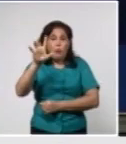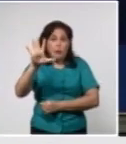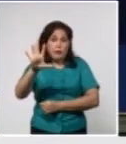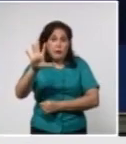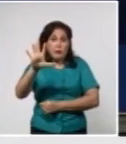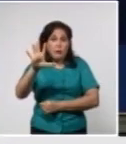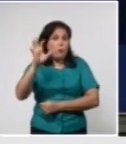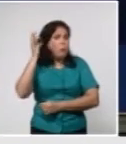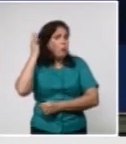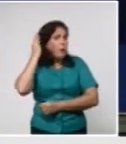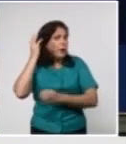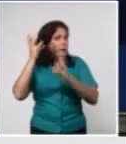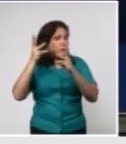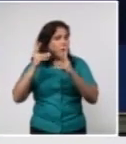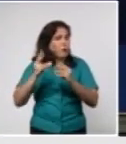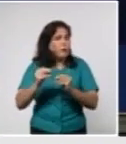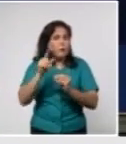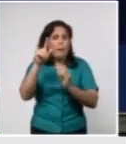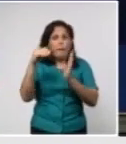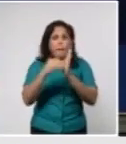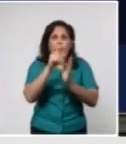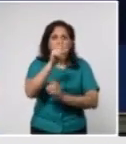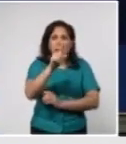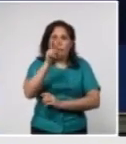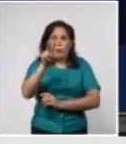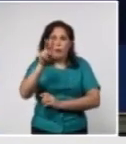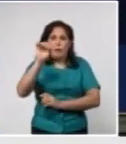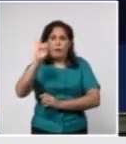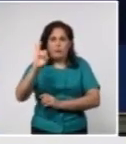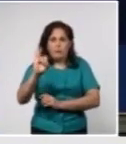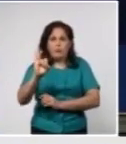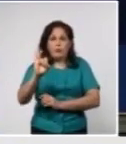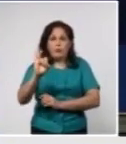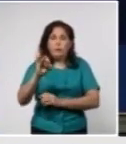That is 50.5%, and